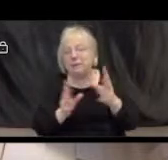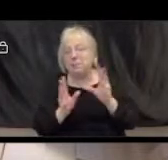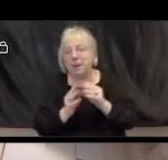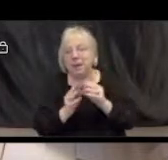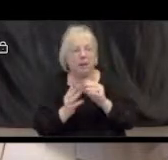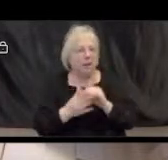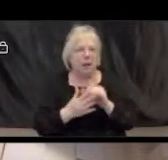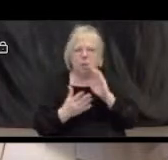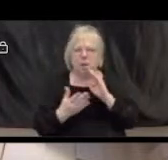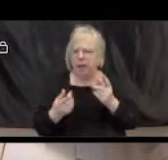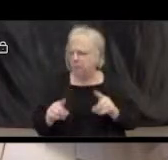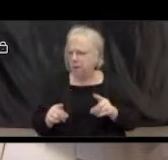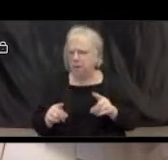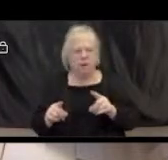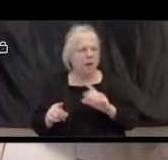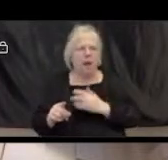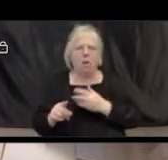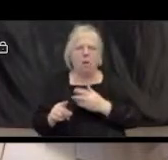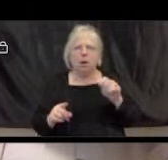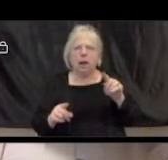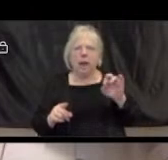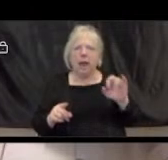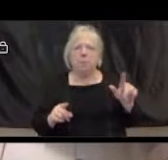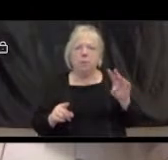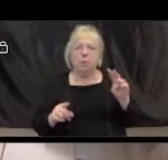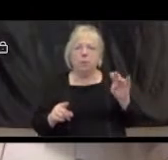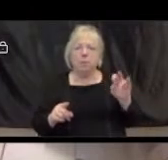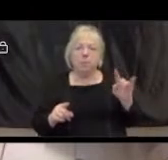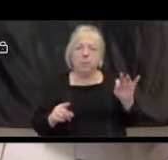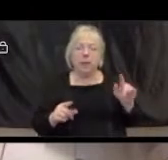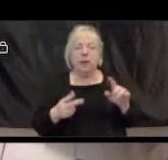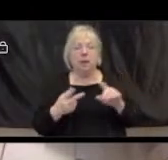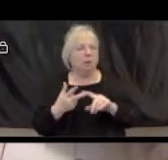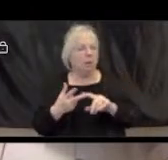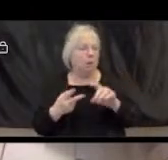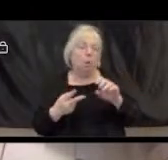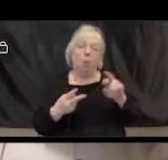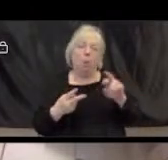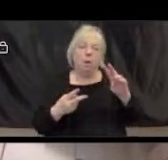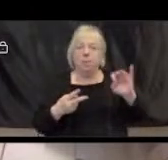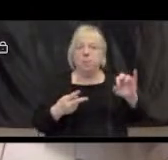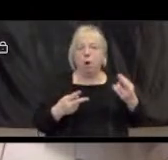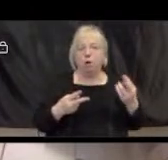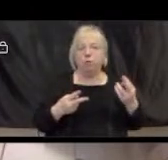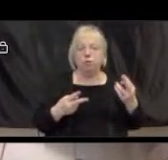which would be our April meeting, or defer it to the March meeting.